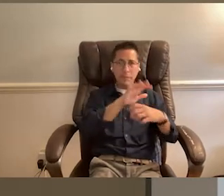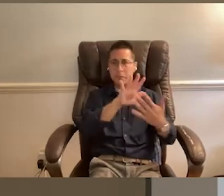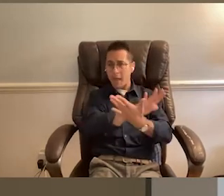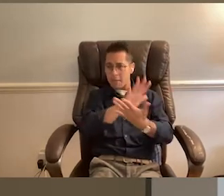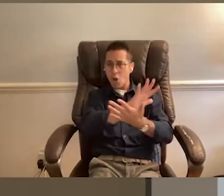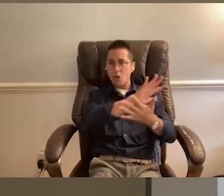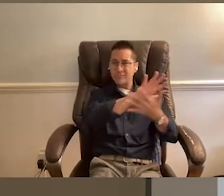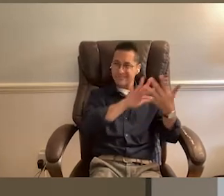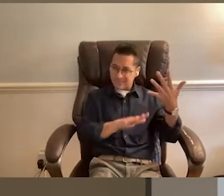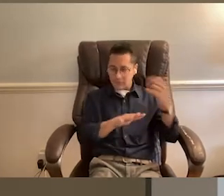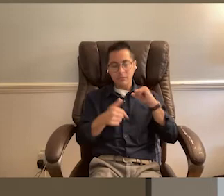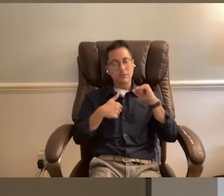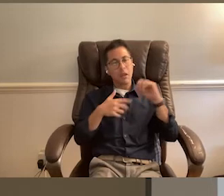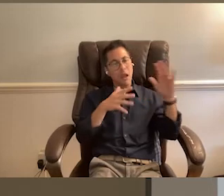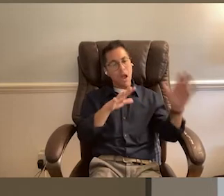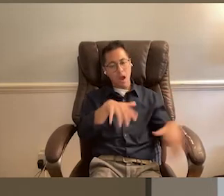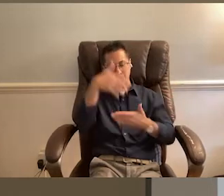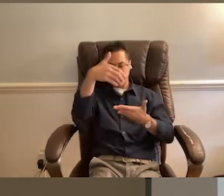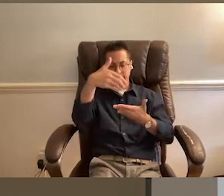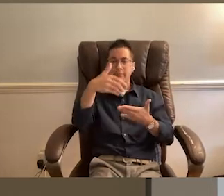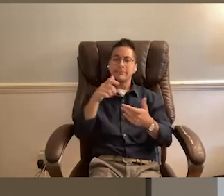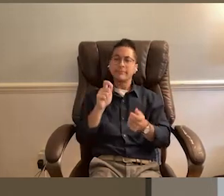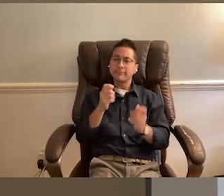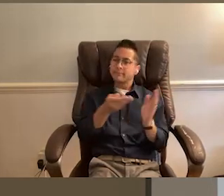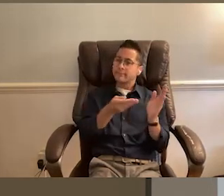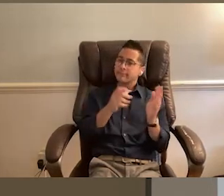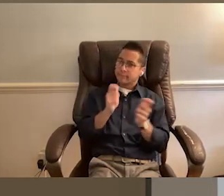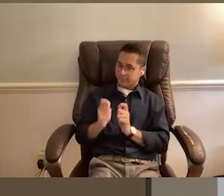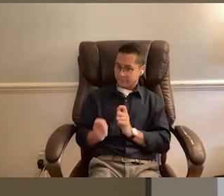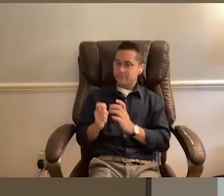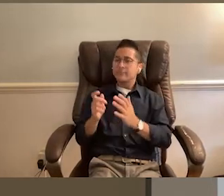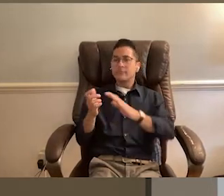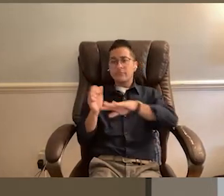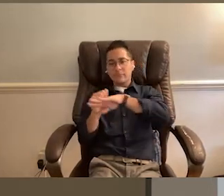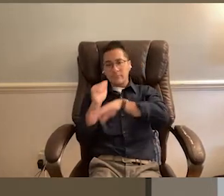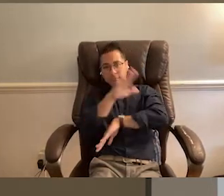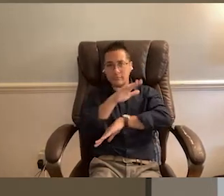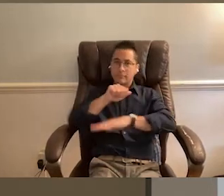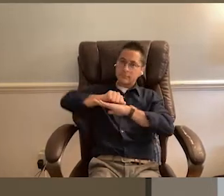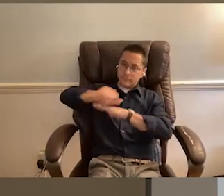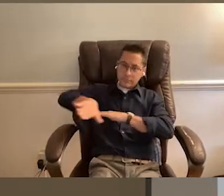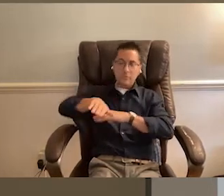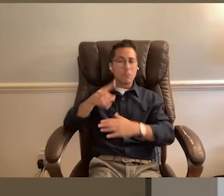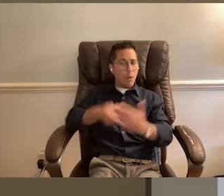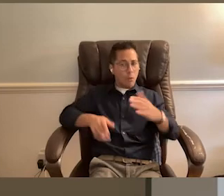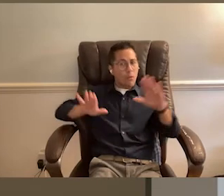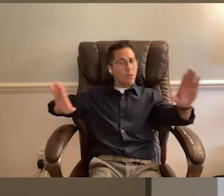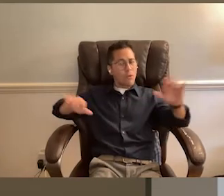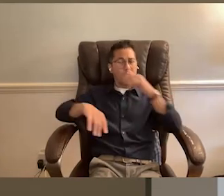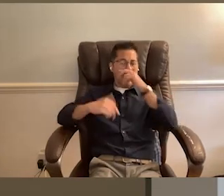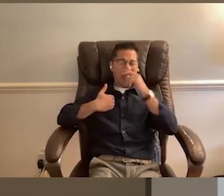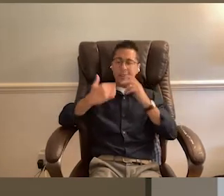again. And the professor would not have had to put up with that for like 6 weeks. If he had emailed me, I would have immediately brought him in. But I encourage